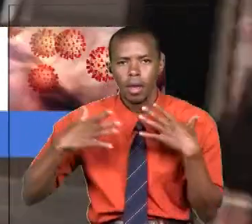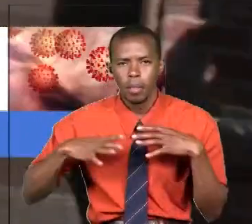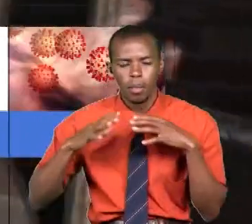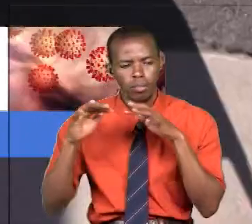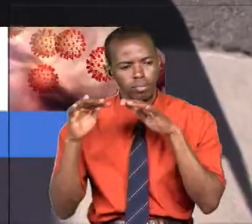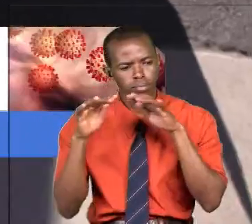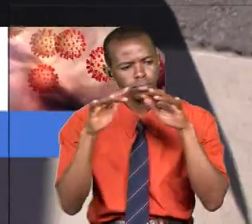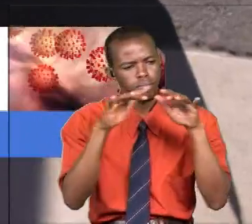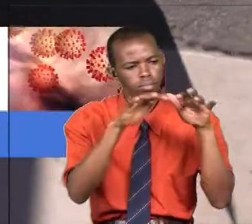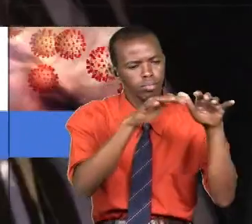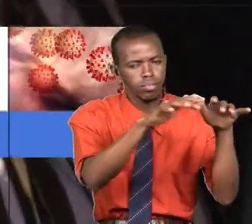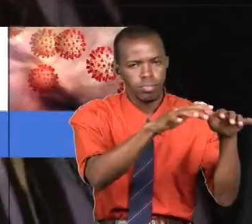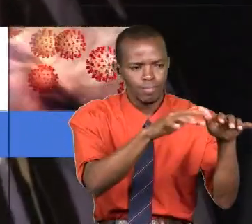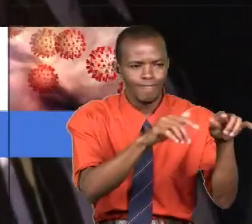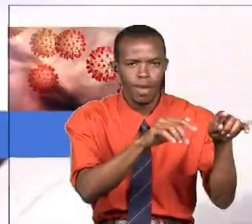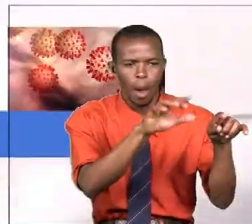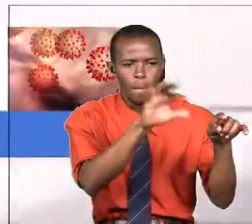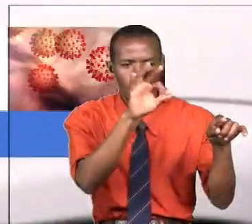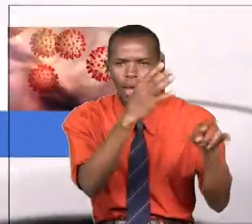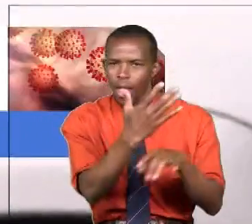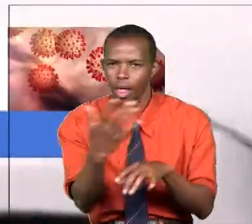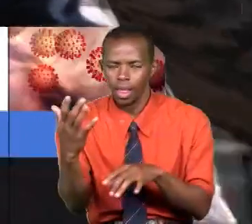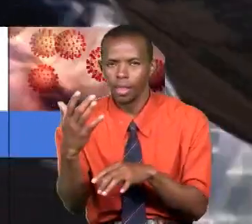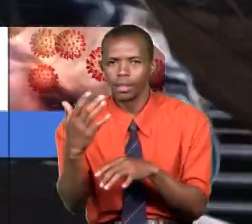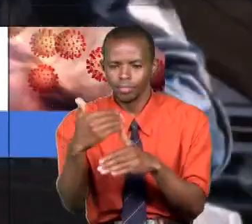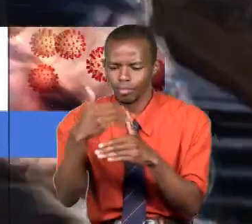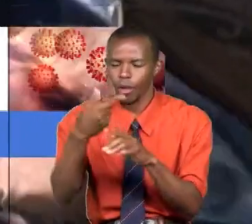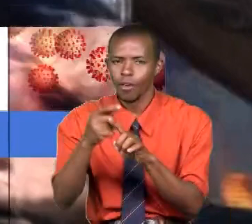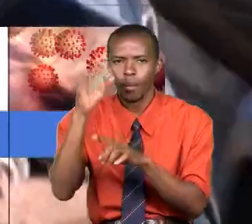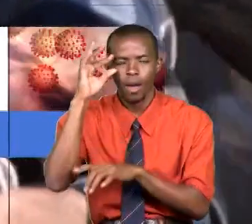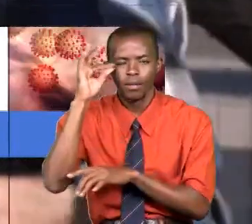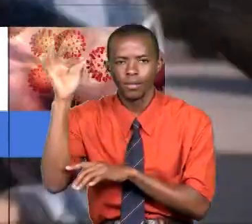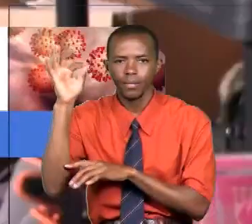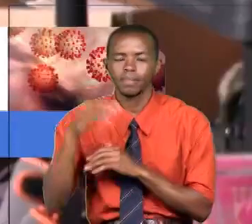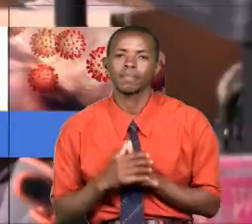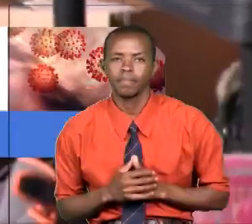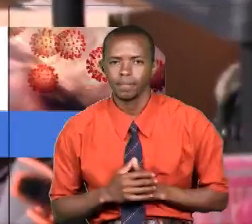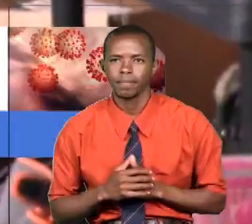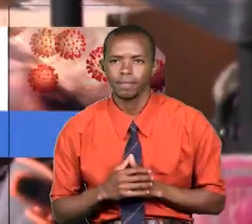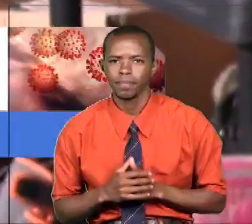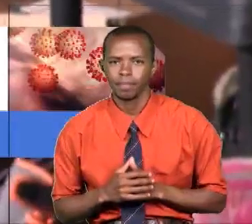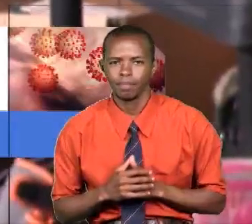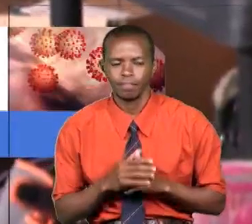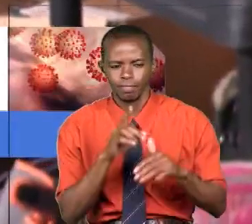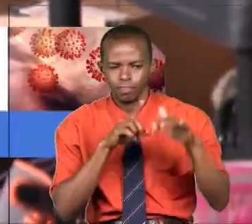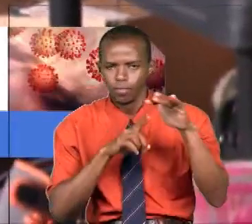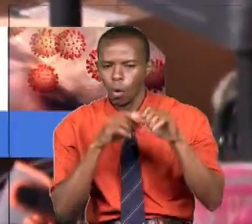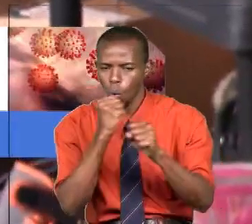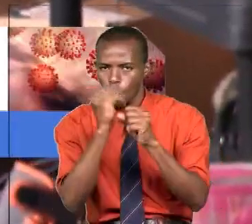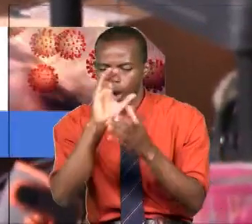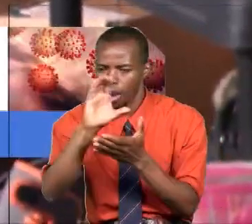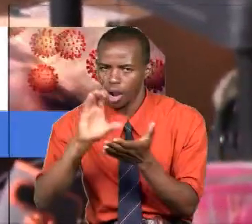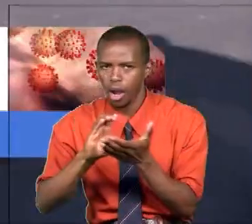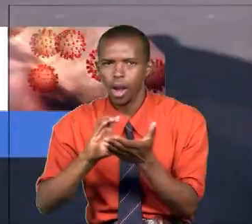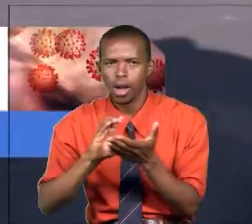coming to drop off an assortment of items for their new neighbors from Afghanistan. Workers at the center say that the donations